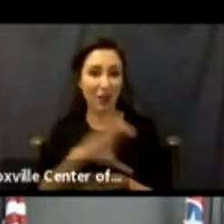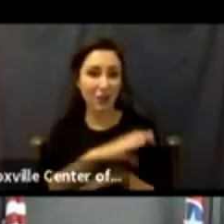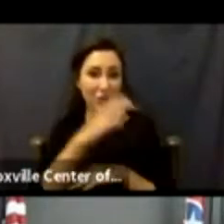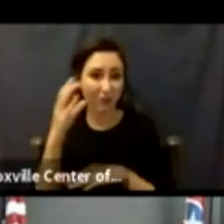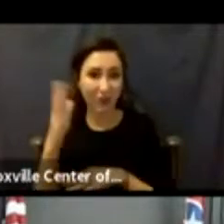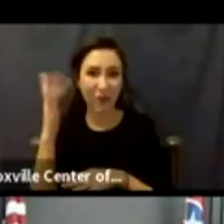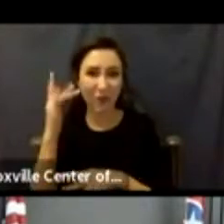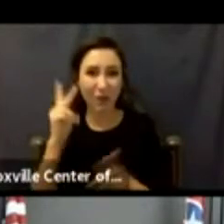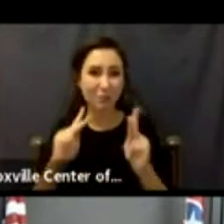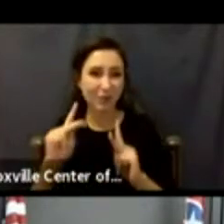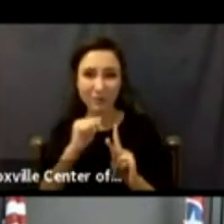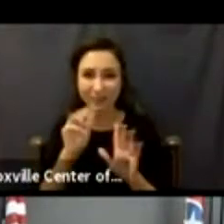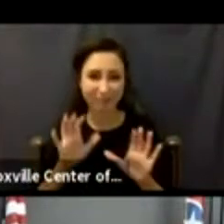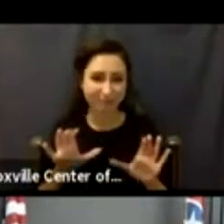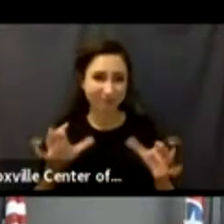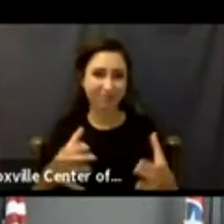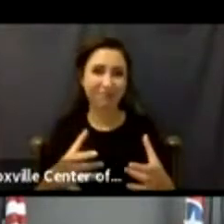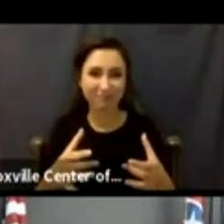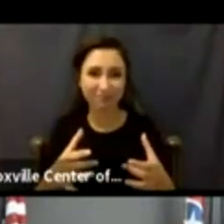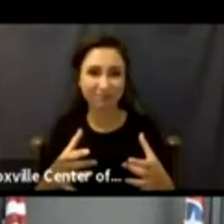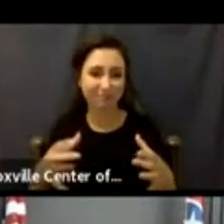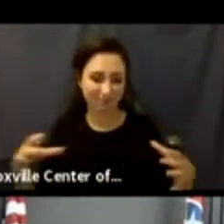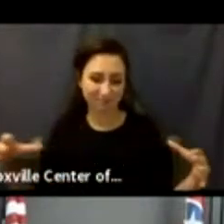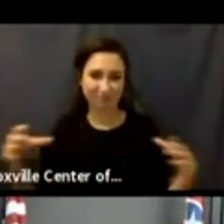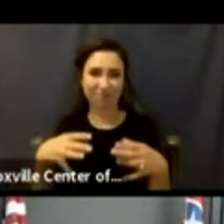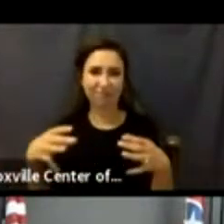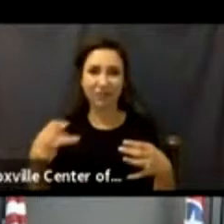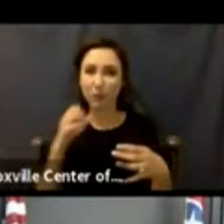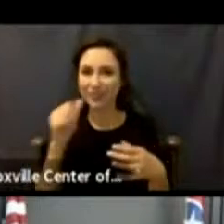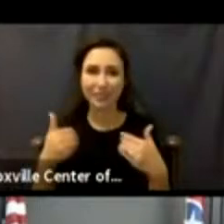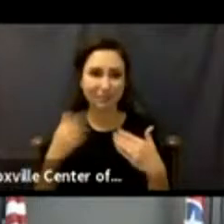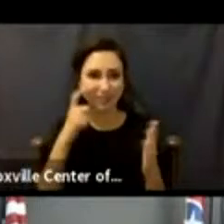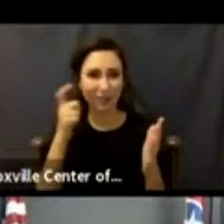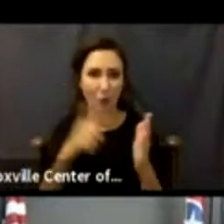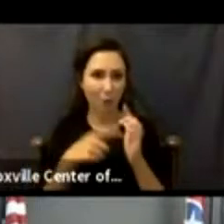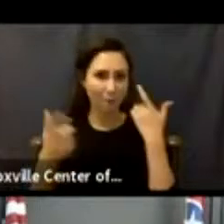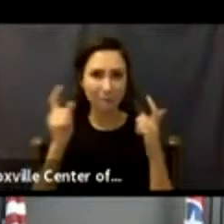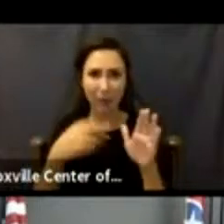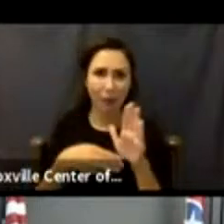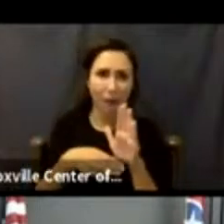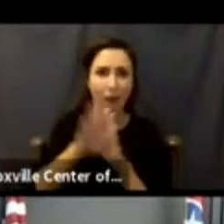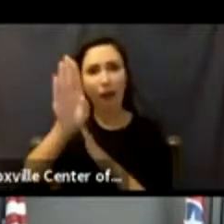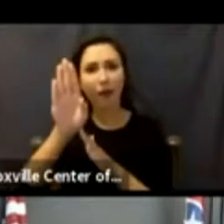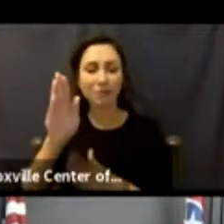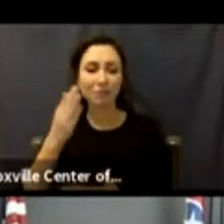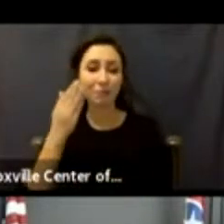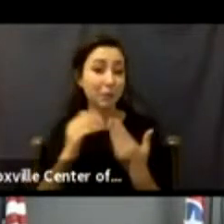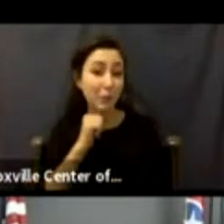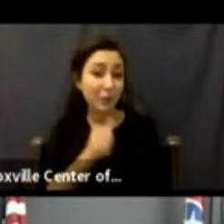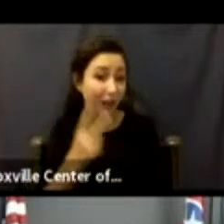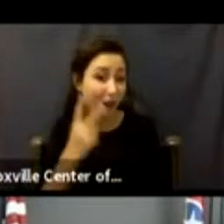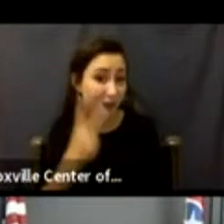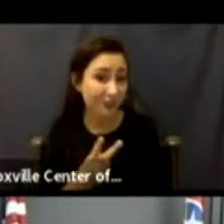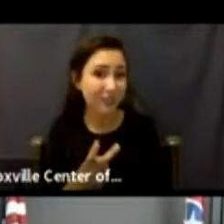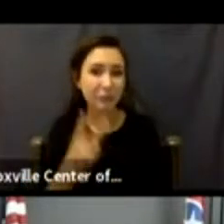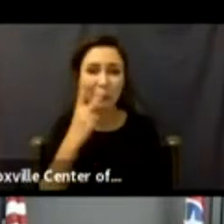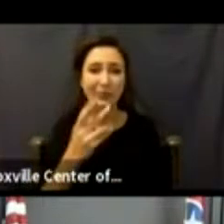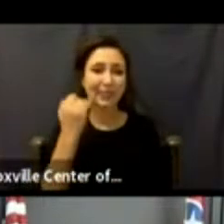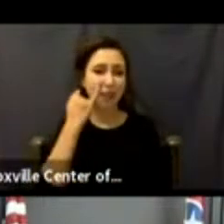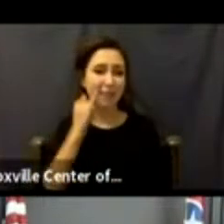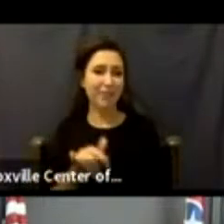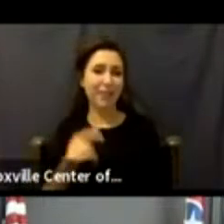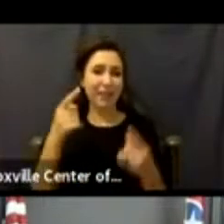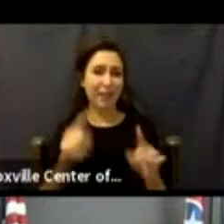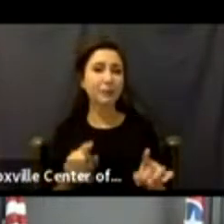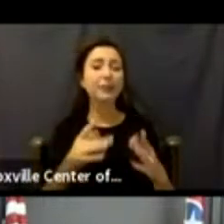didn't get together as much. And so instead of a big spike, it maybe we're not going to see that. We'll see if that pans out. The